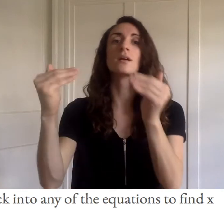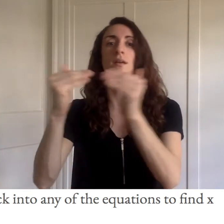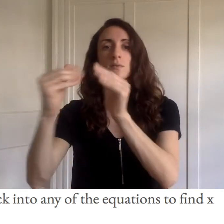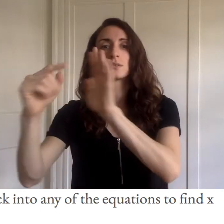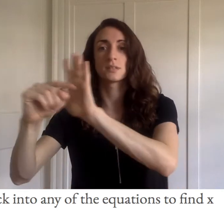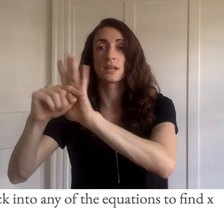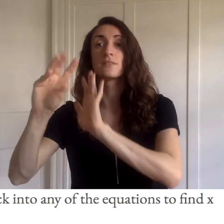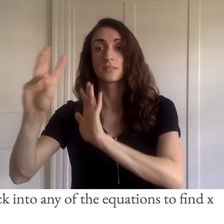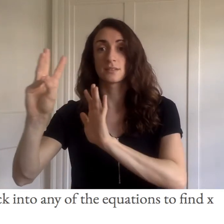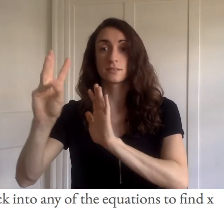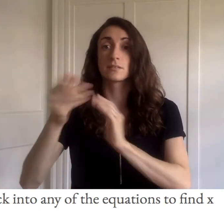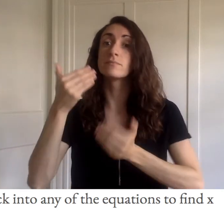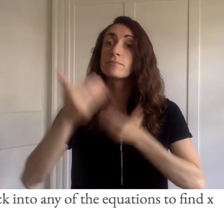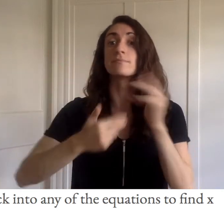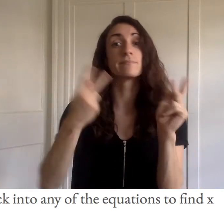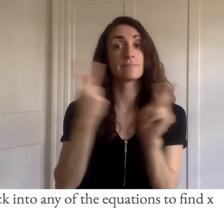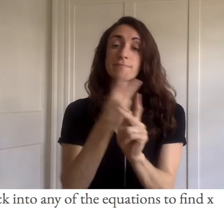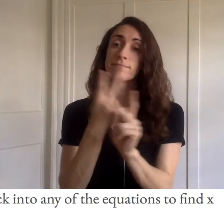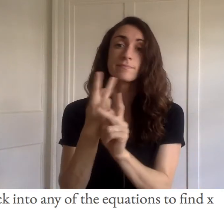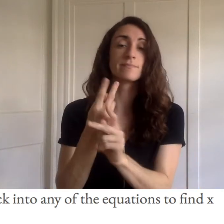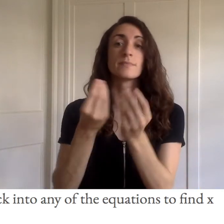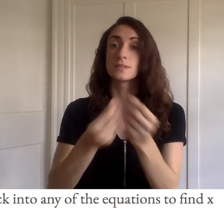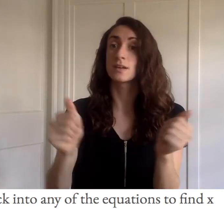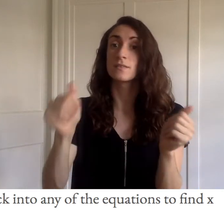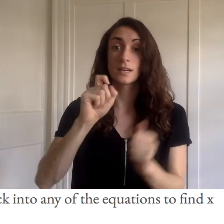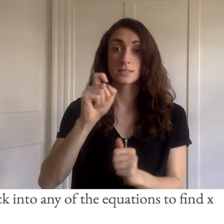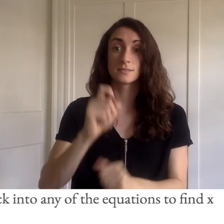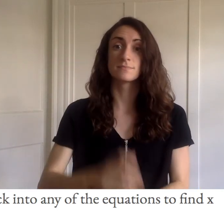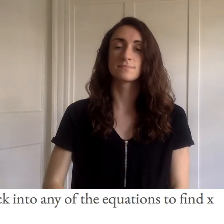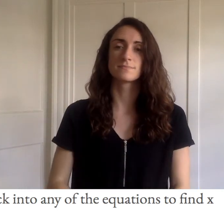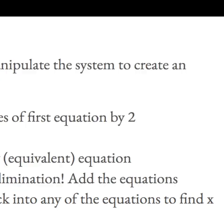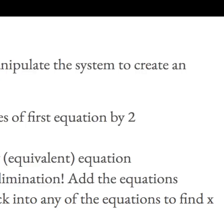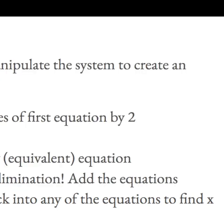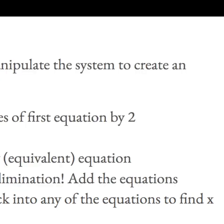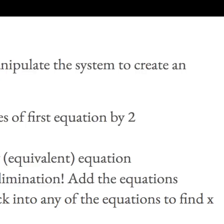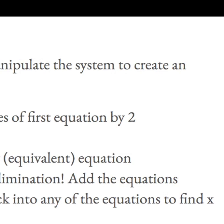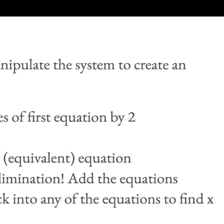6. And then we can just solve that one variable equation and find x.